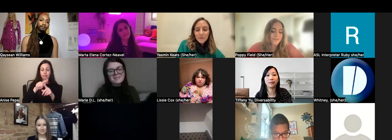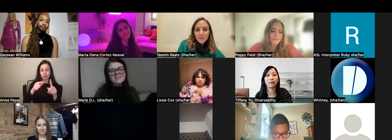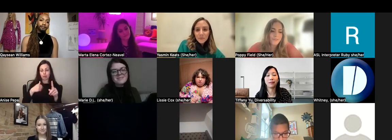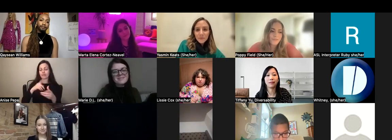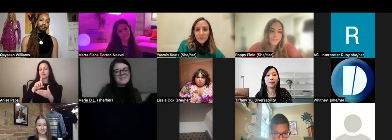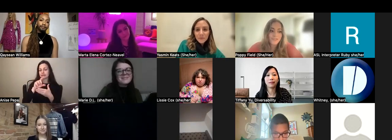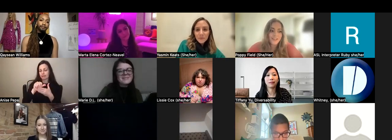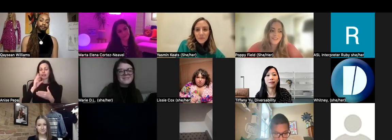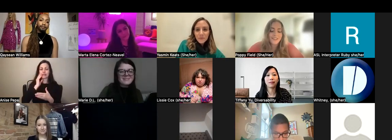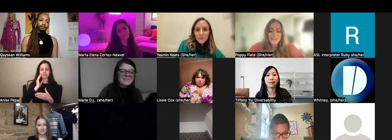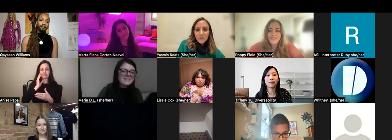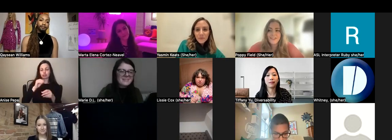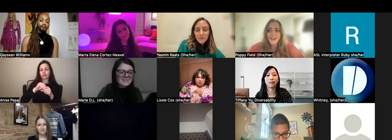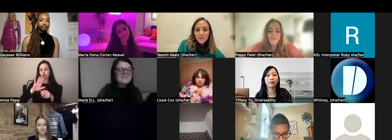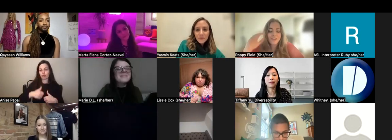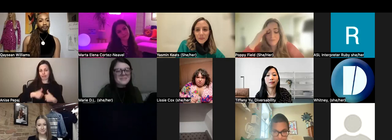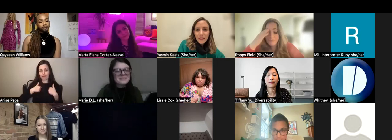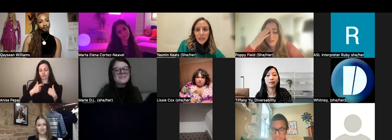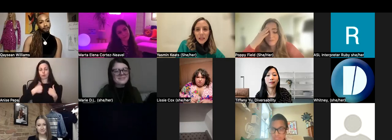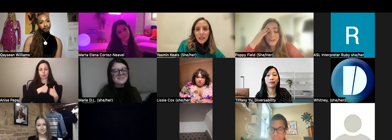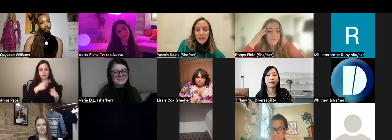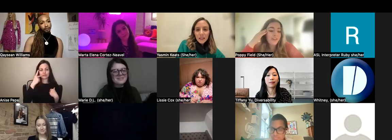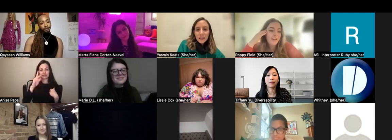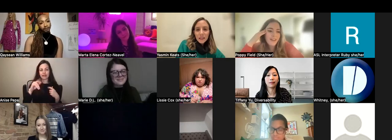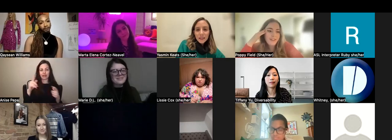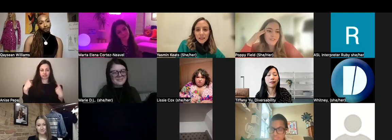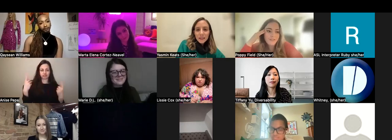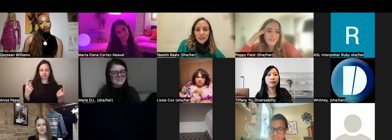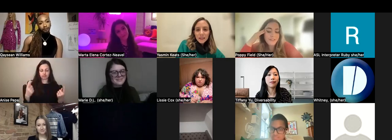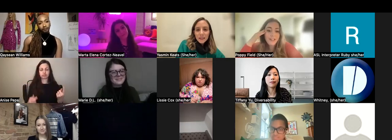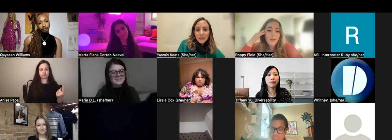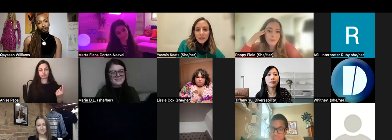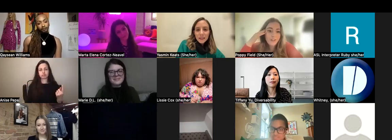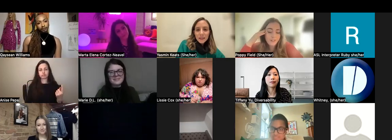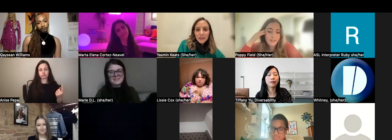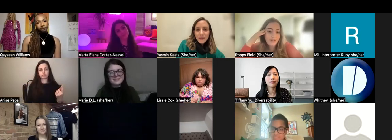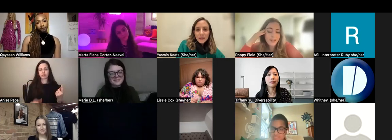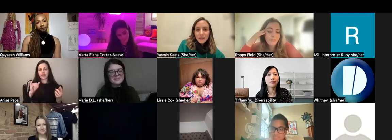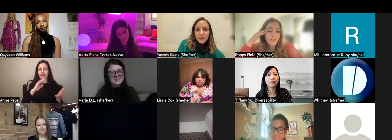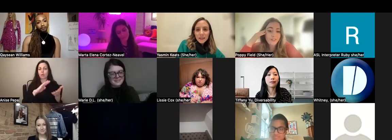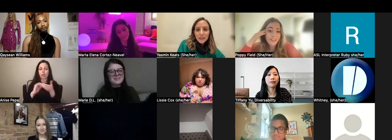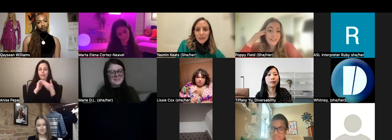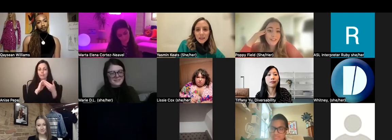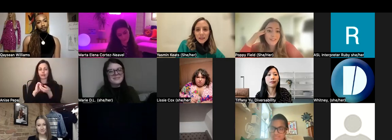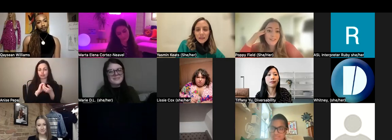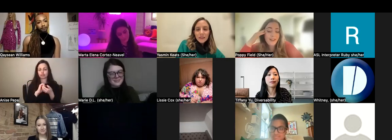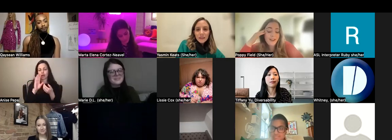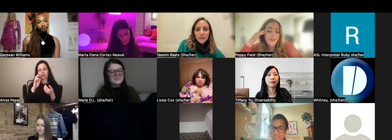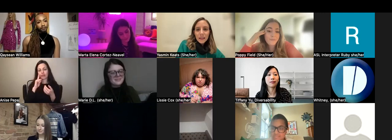life, and we've seen that over the whilst working with her. And it's the collaboration. I think collaboration is